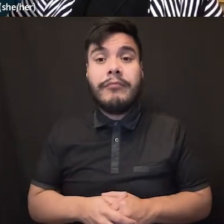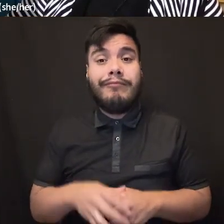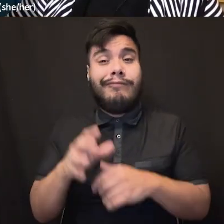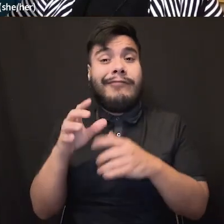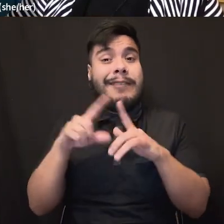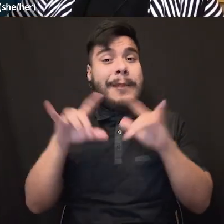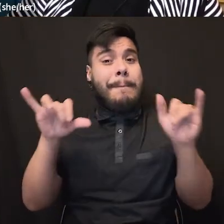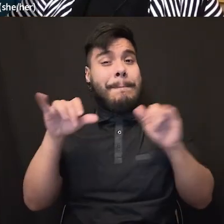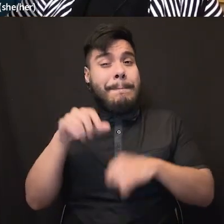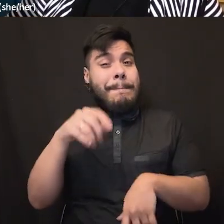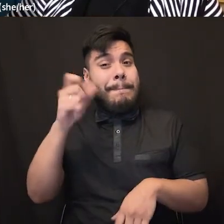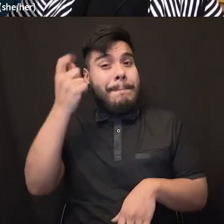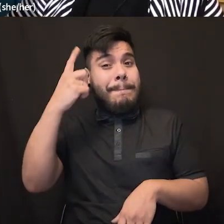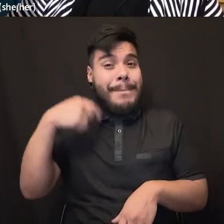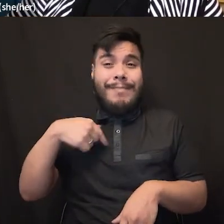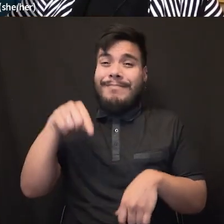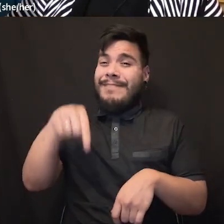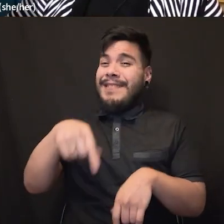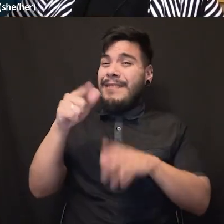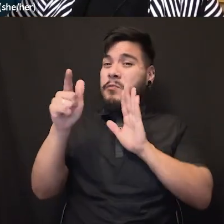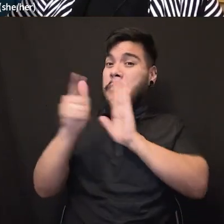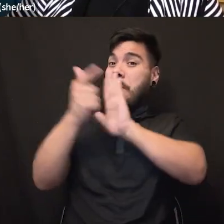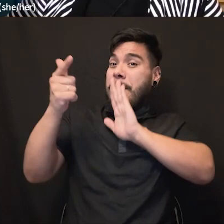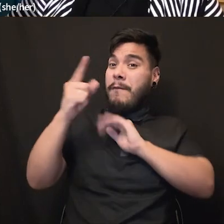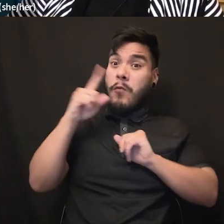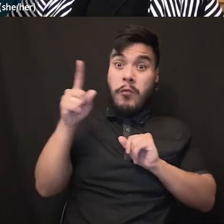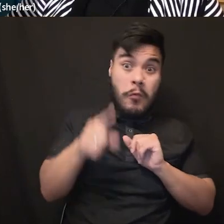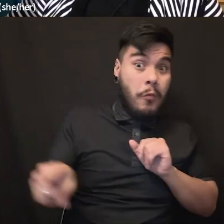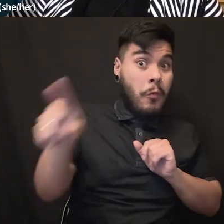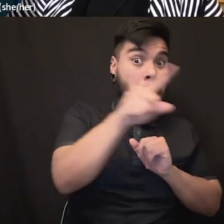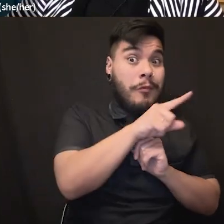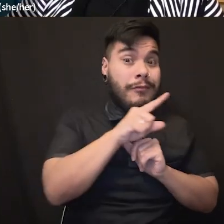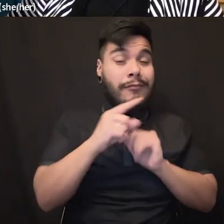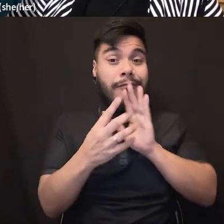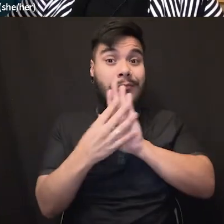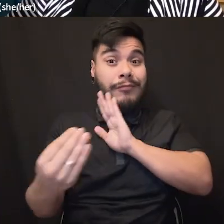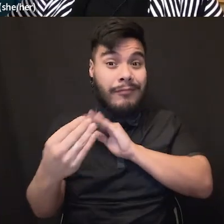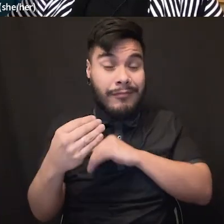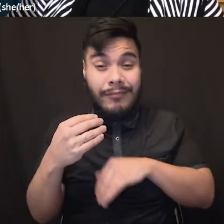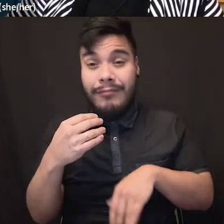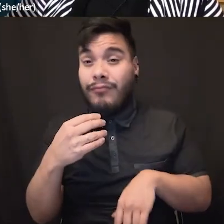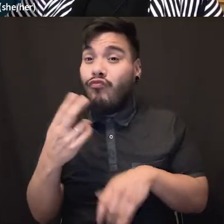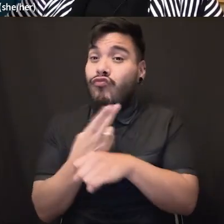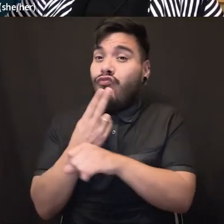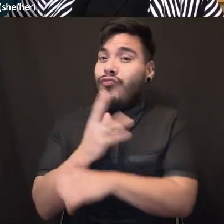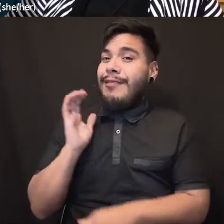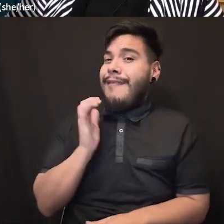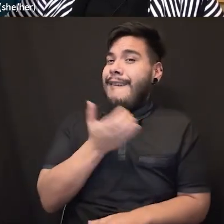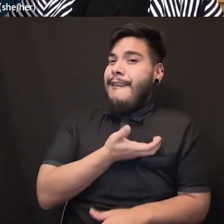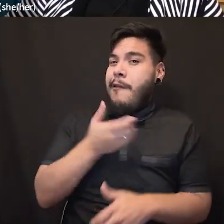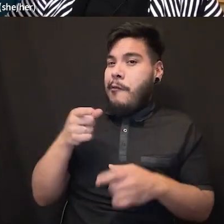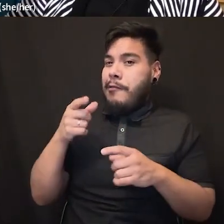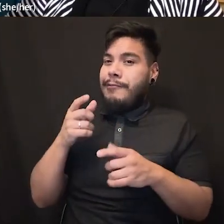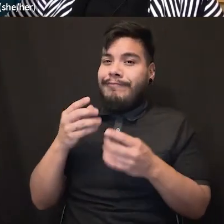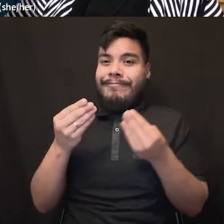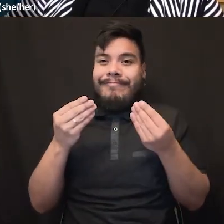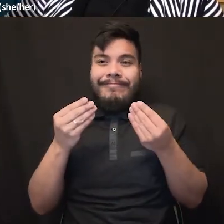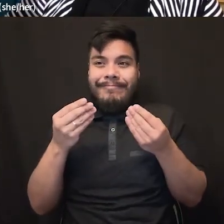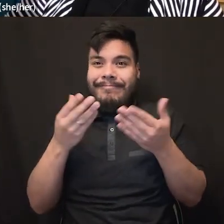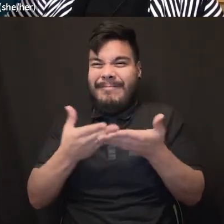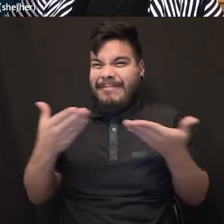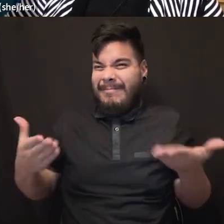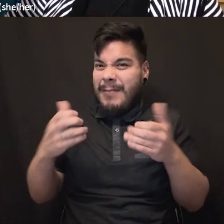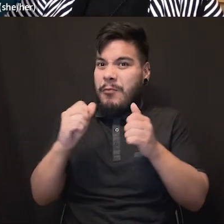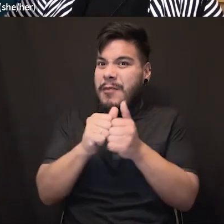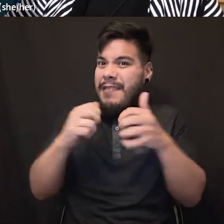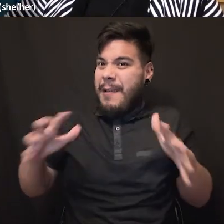you that it is prohibited for you to record or to use our intellectual property without express consent from